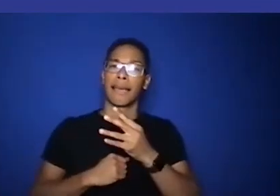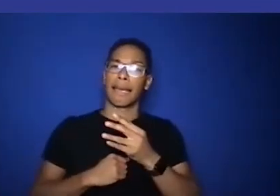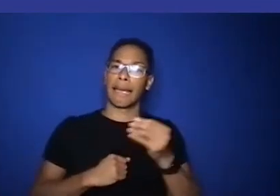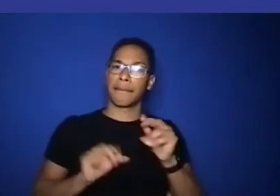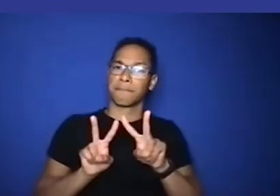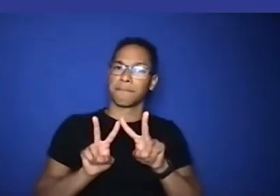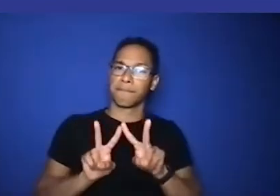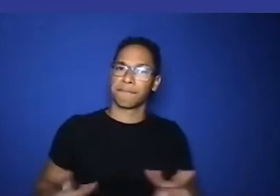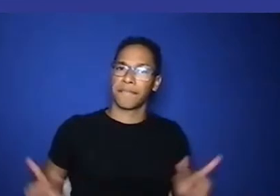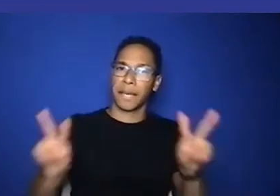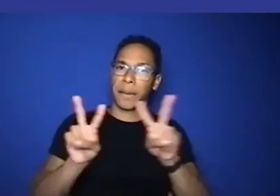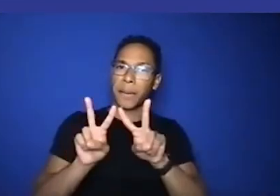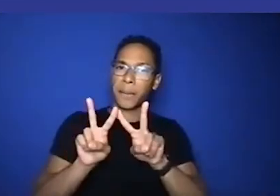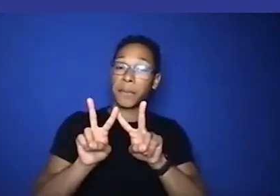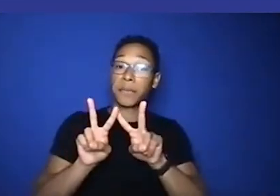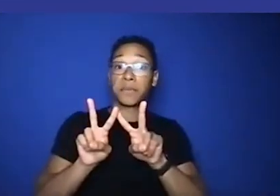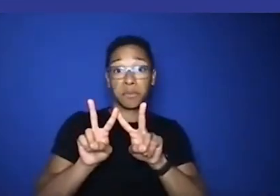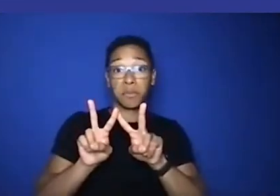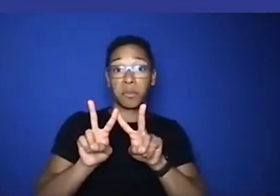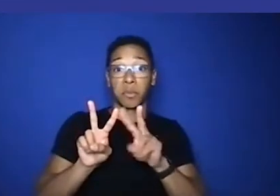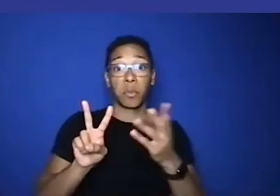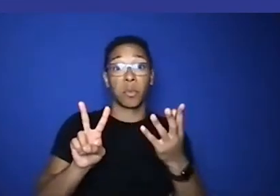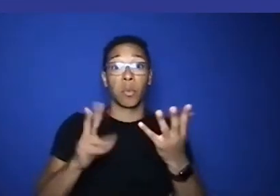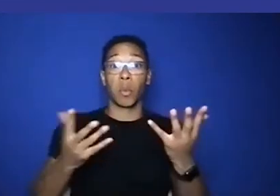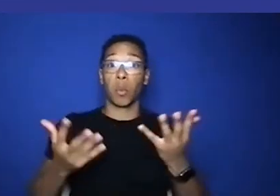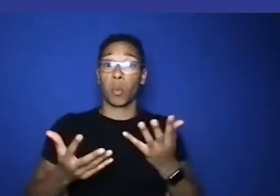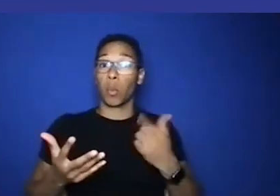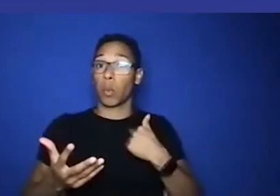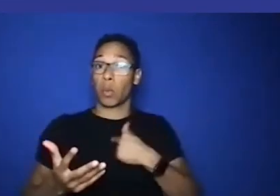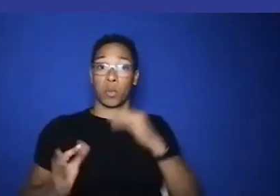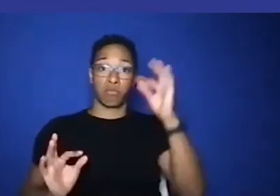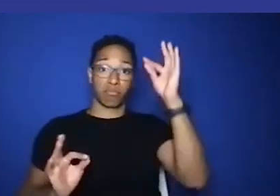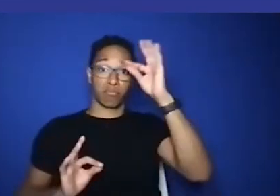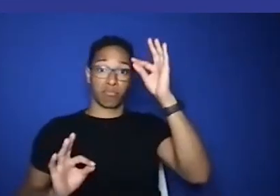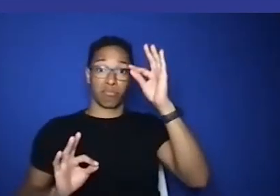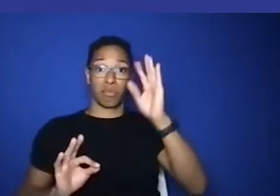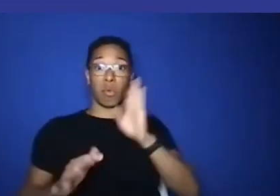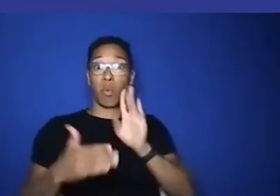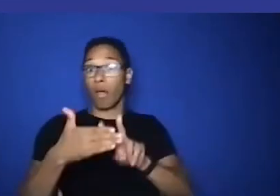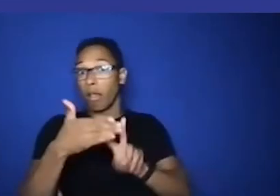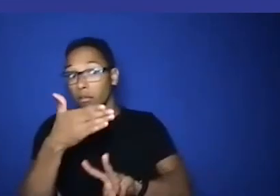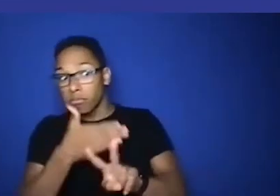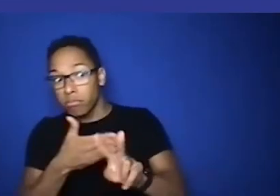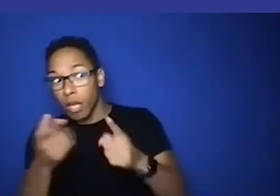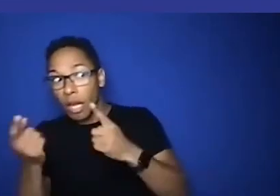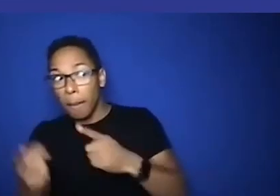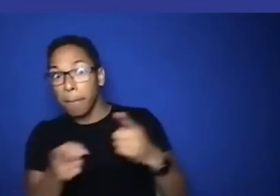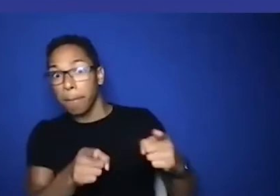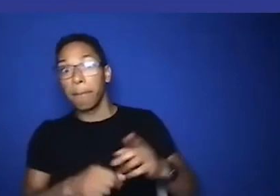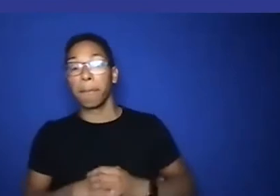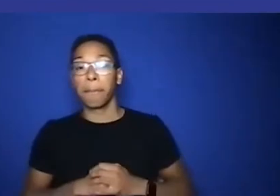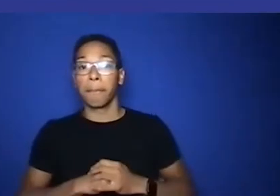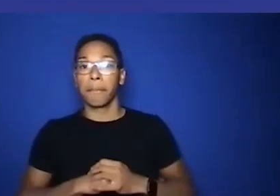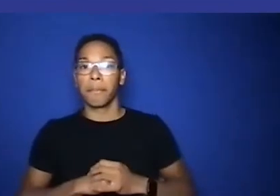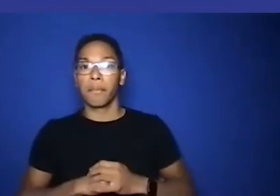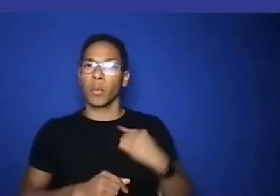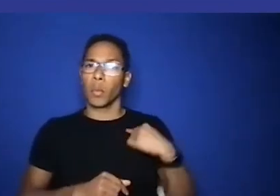value, sometimes how do we value what we don't know is coming, right? Or like, how do we value creating